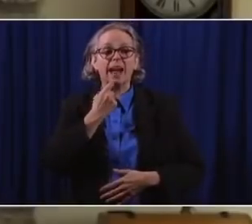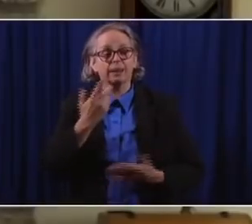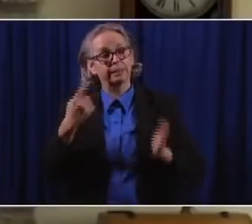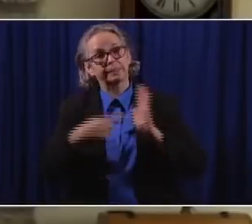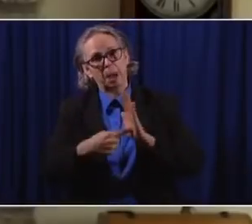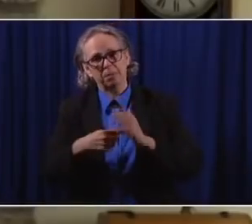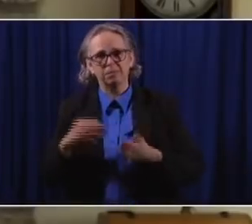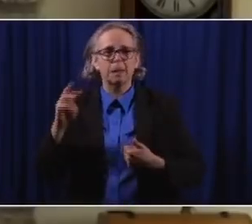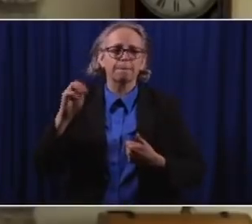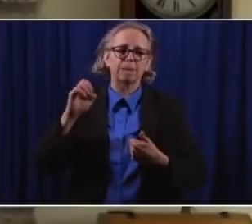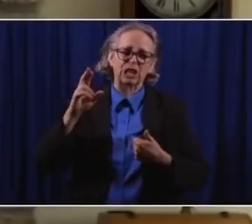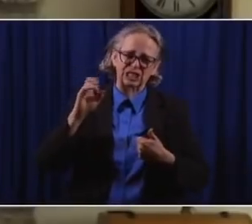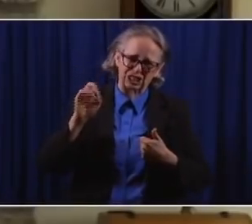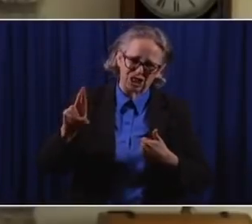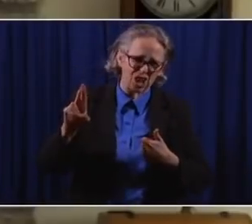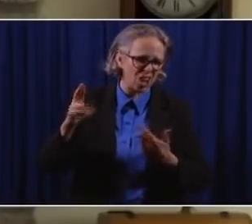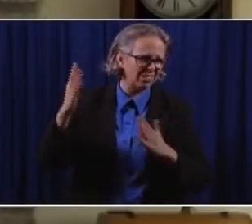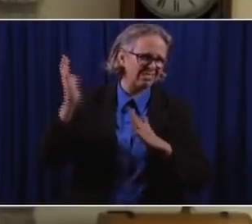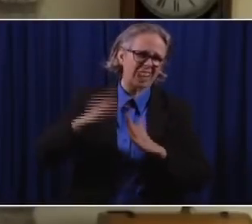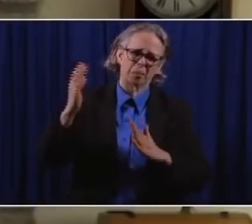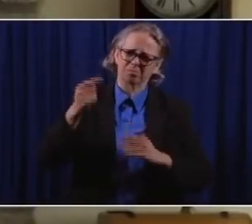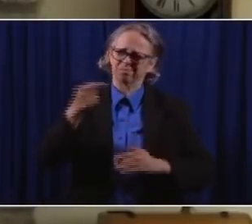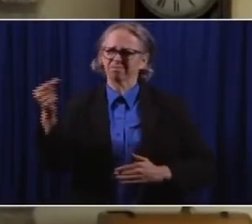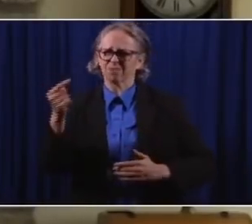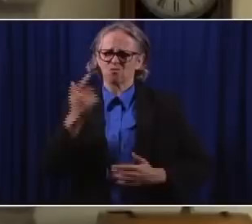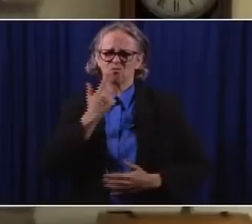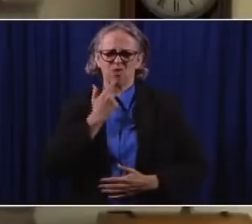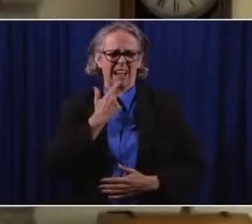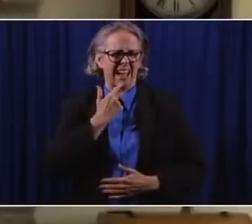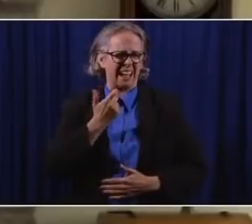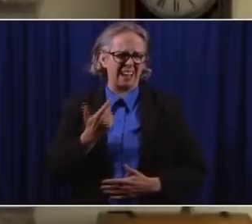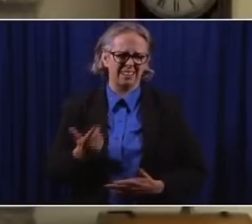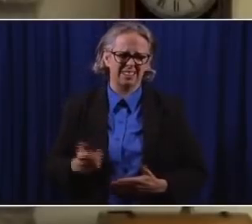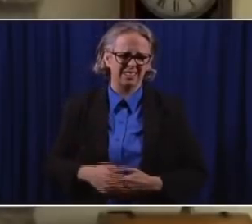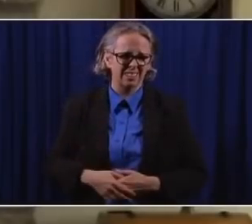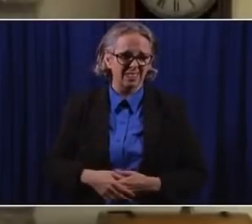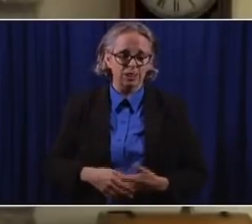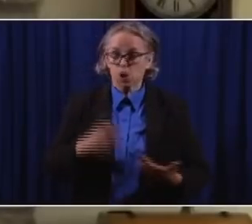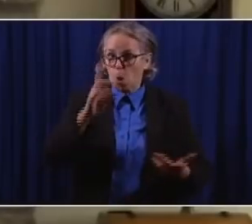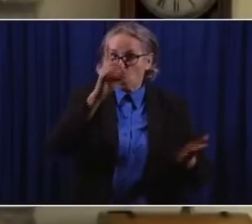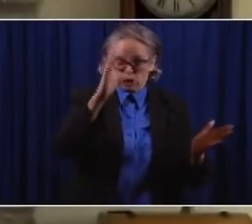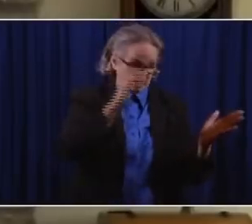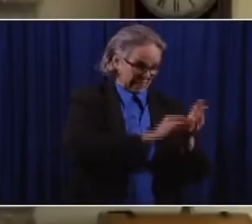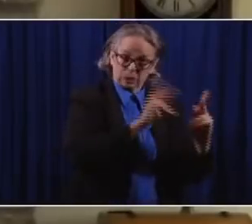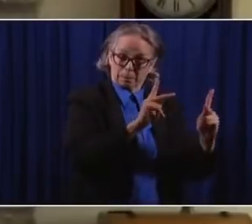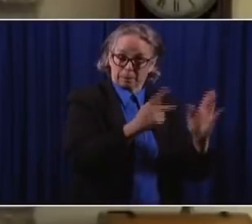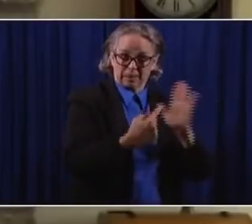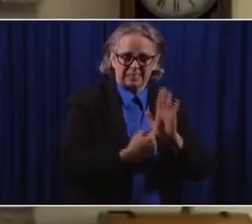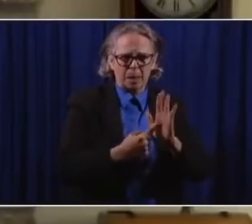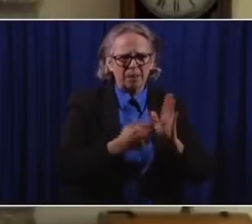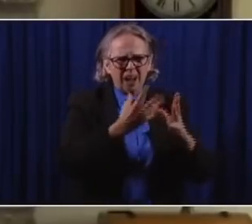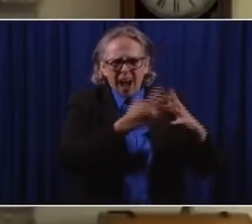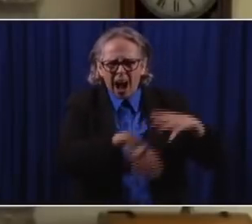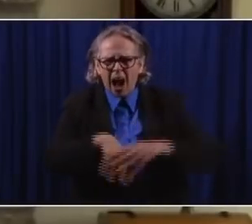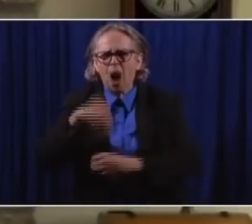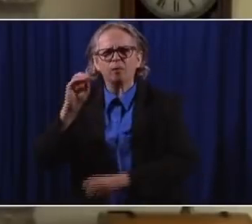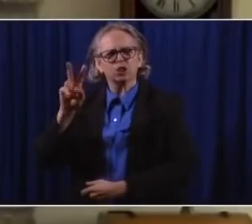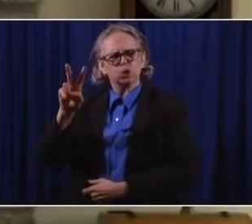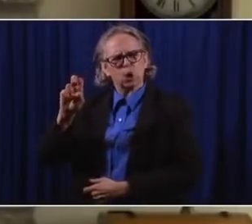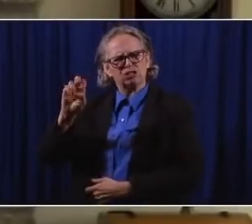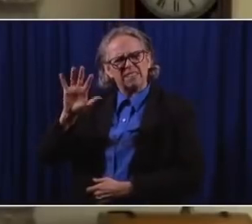county list for cases per capita this week with 257 cases per 100,000 residents.